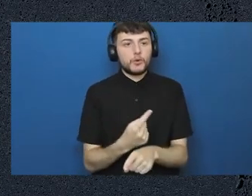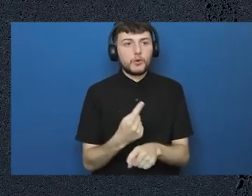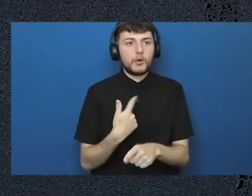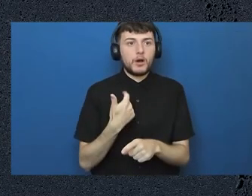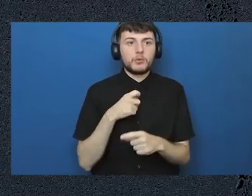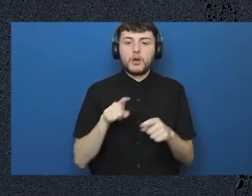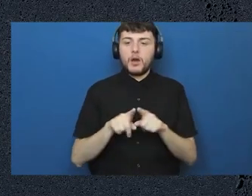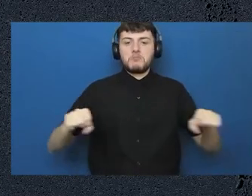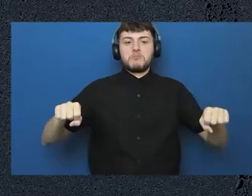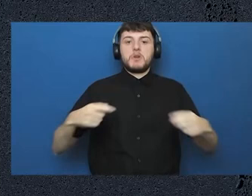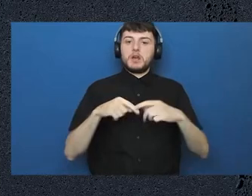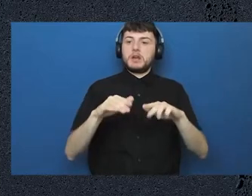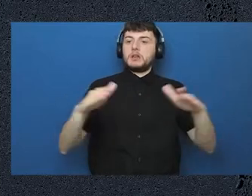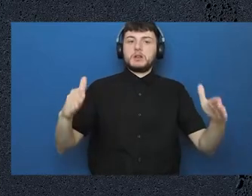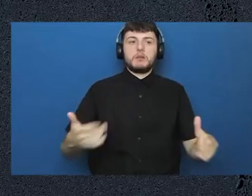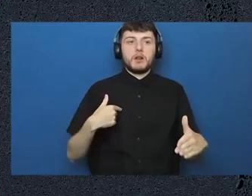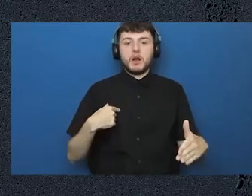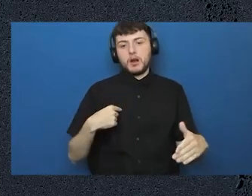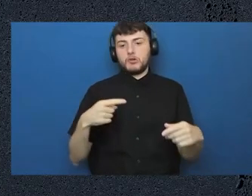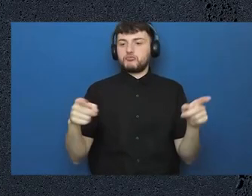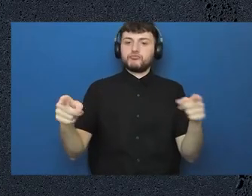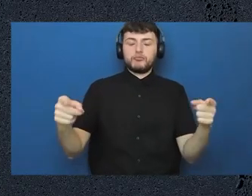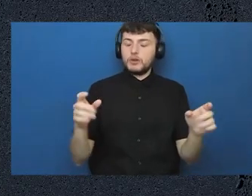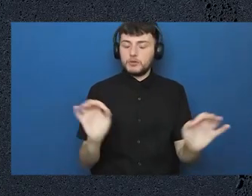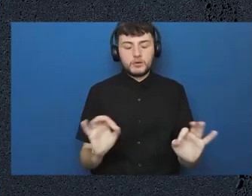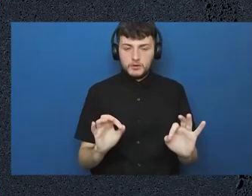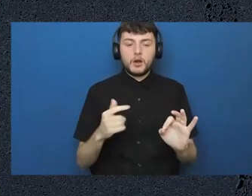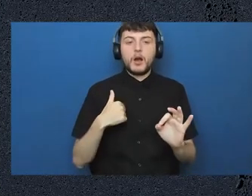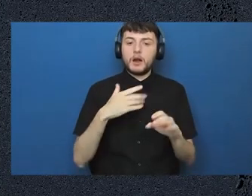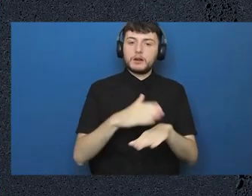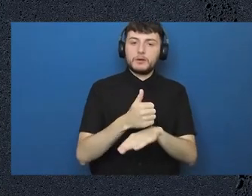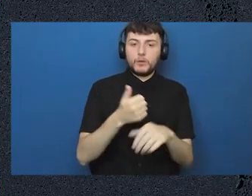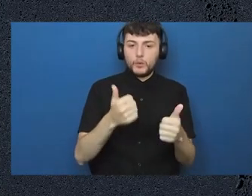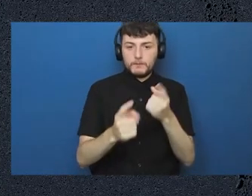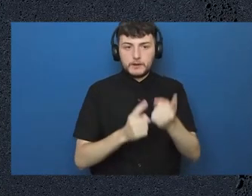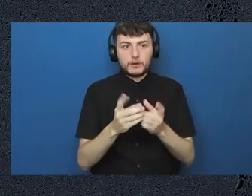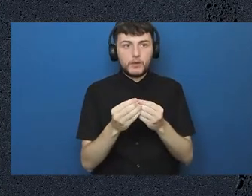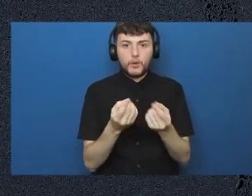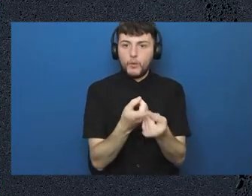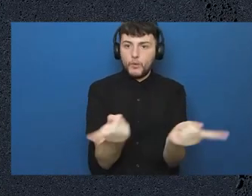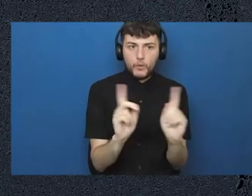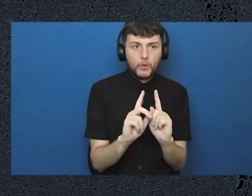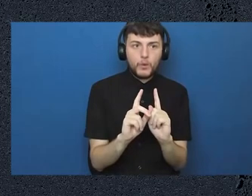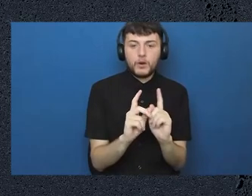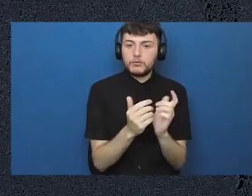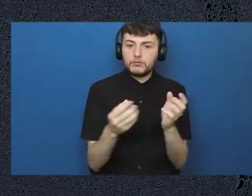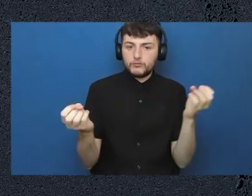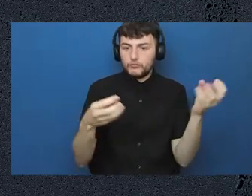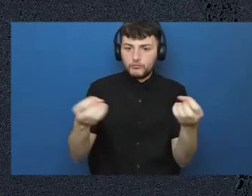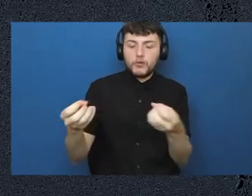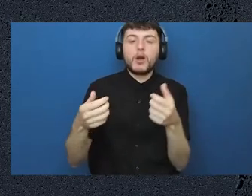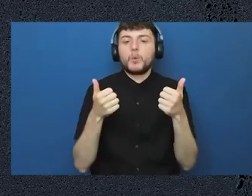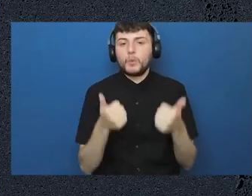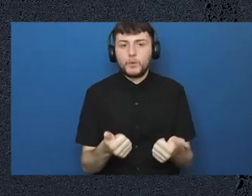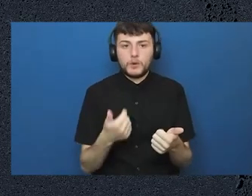table. I want people to participate, and I consider it a good meeting if everyone else talked. So, you know, it